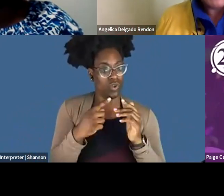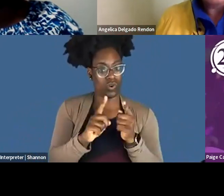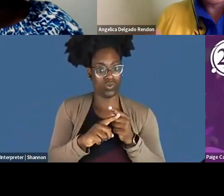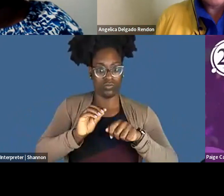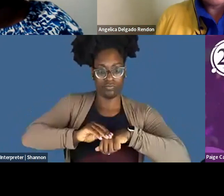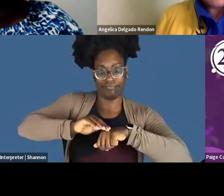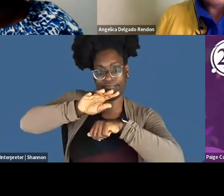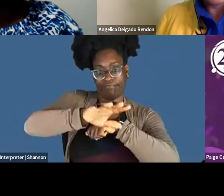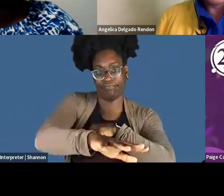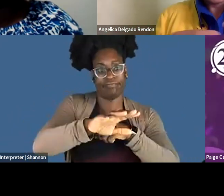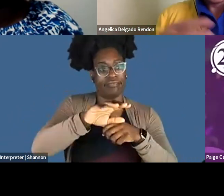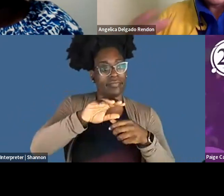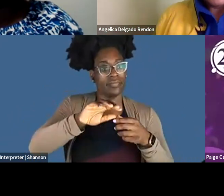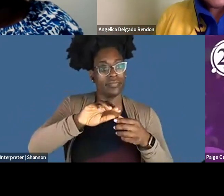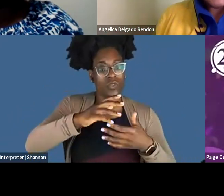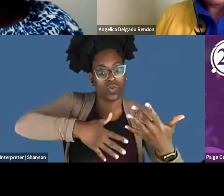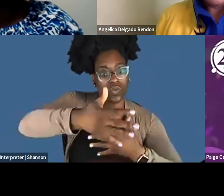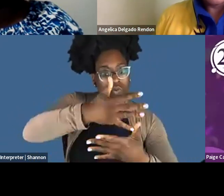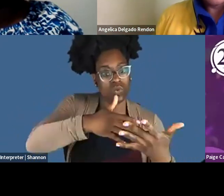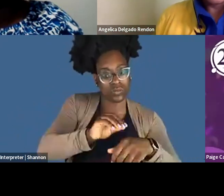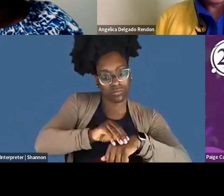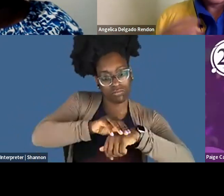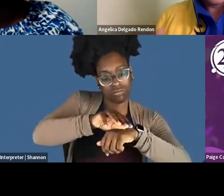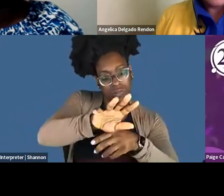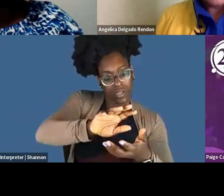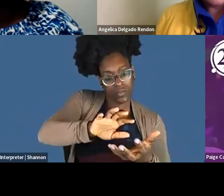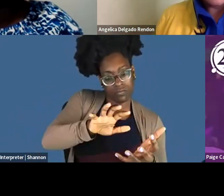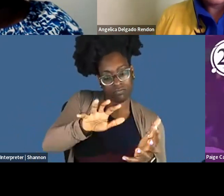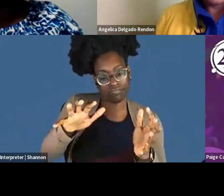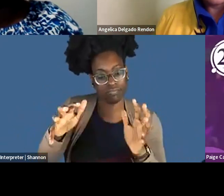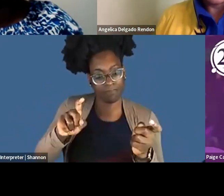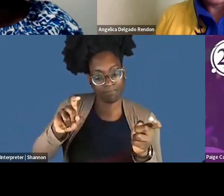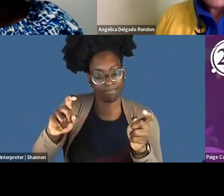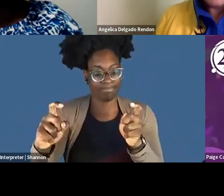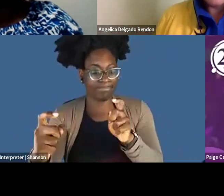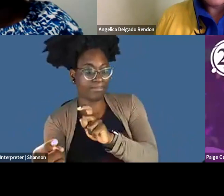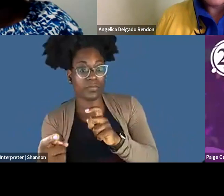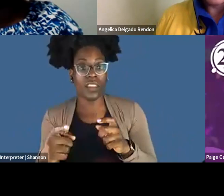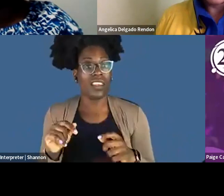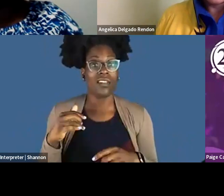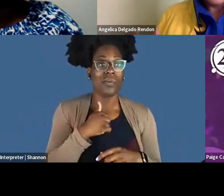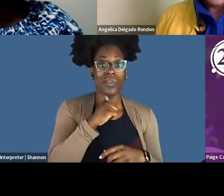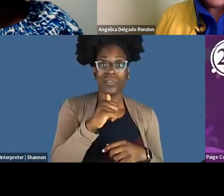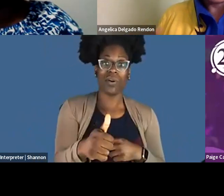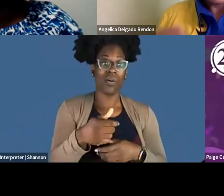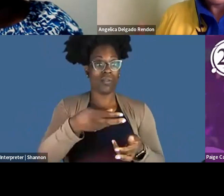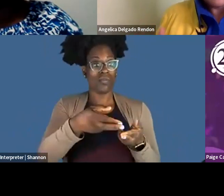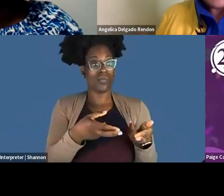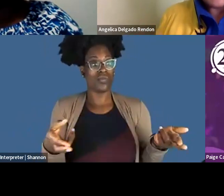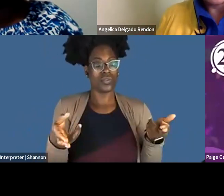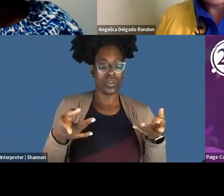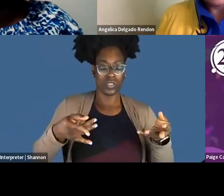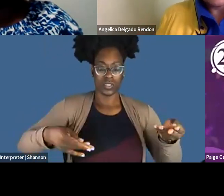social change without actually sharing some of the resources available